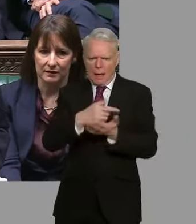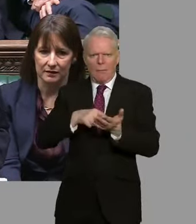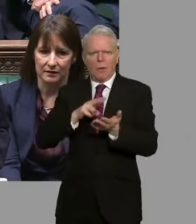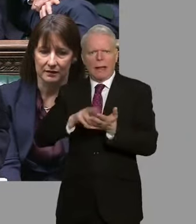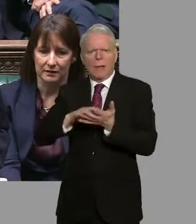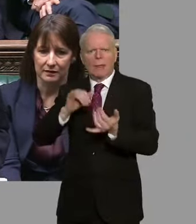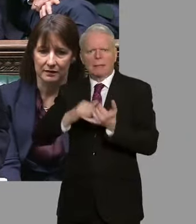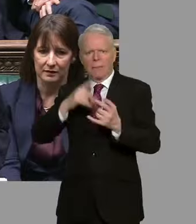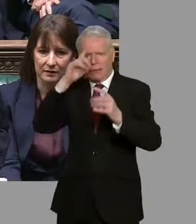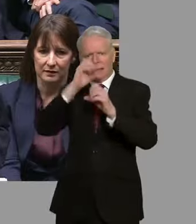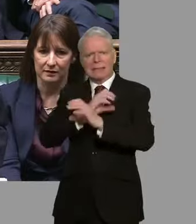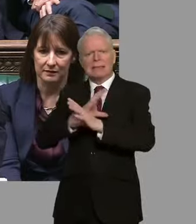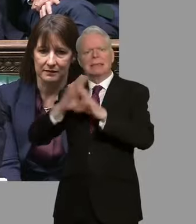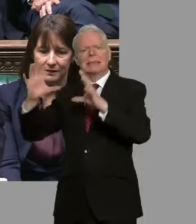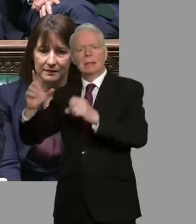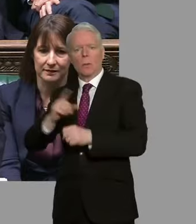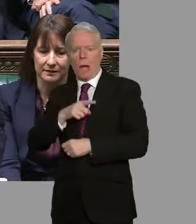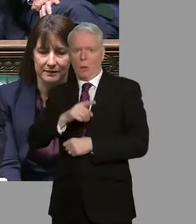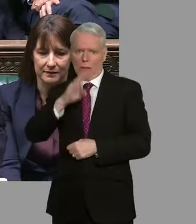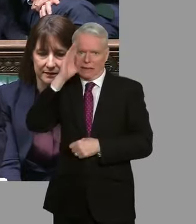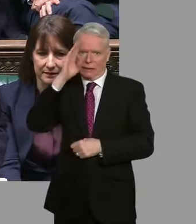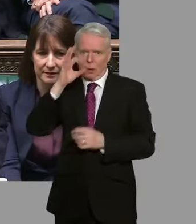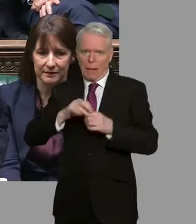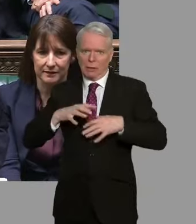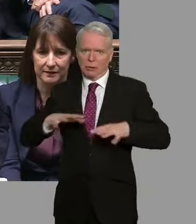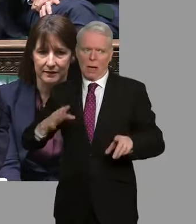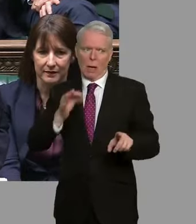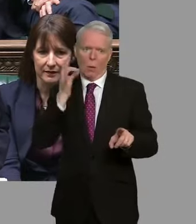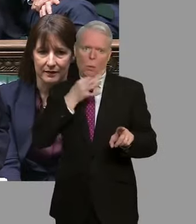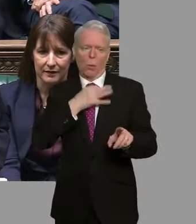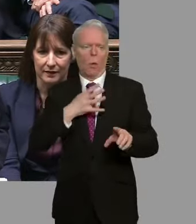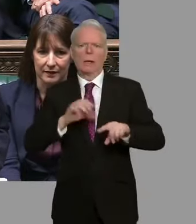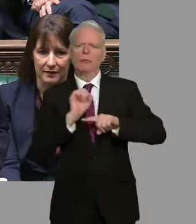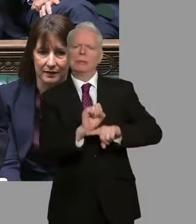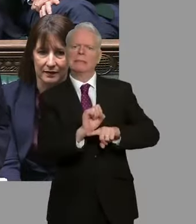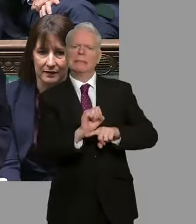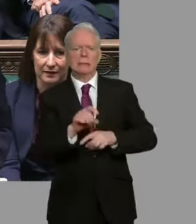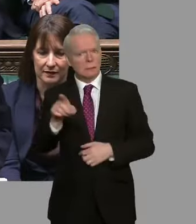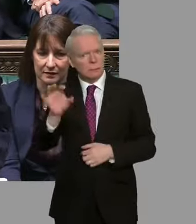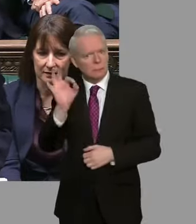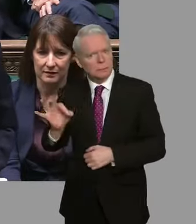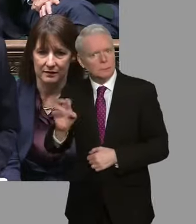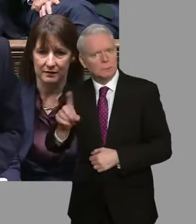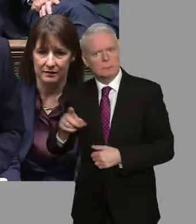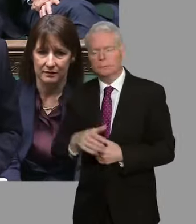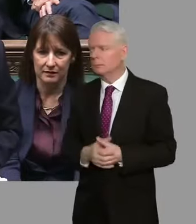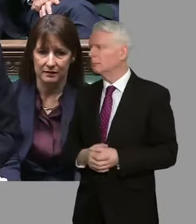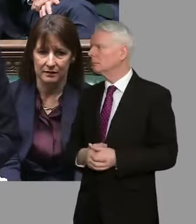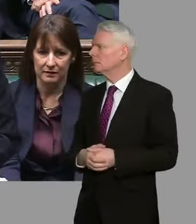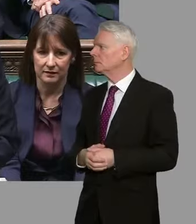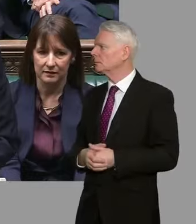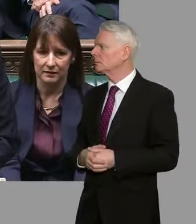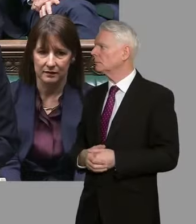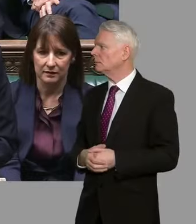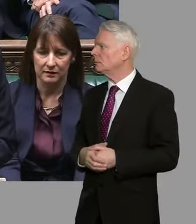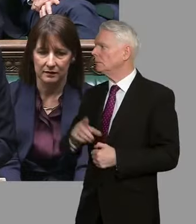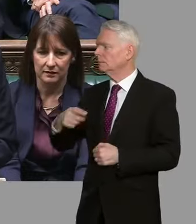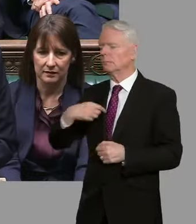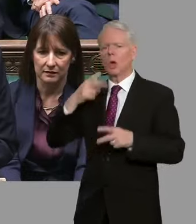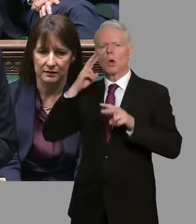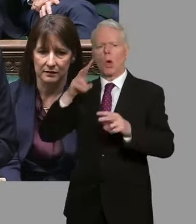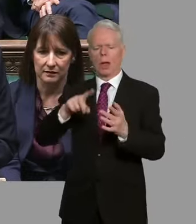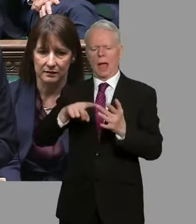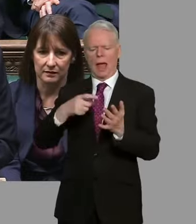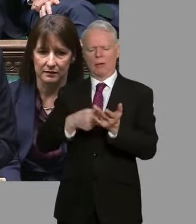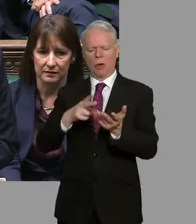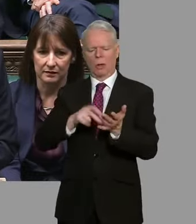to work closely with their Ukrainian counterparts to share best practice, including how to prevent the spread of infections